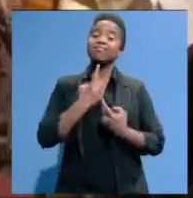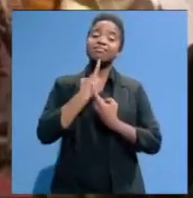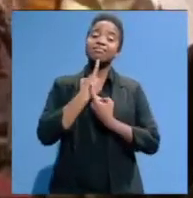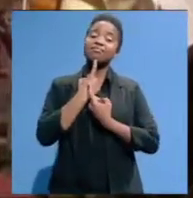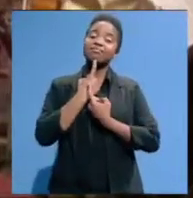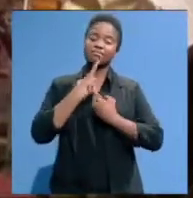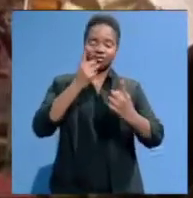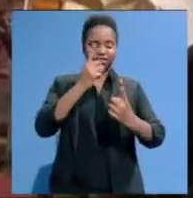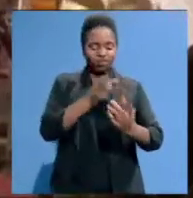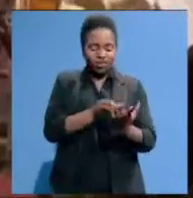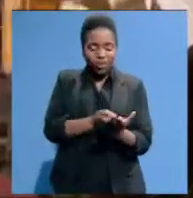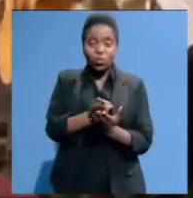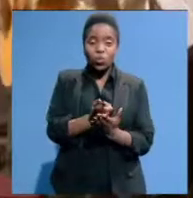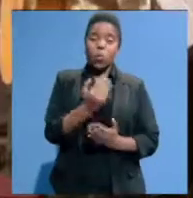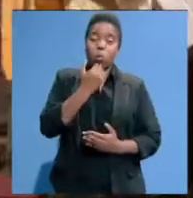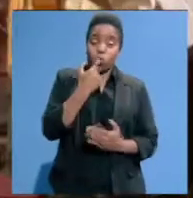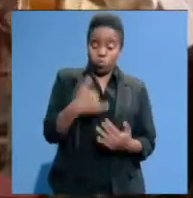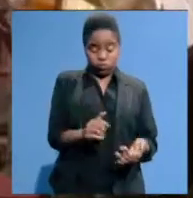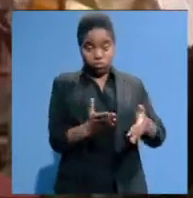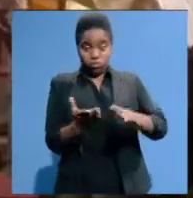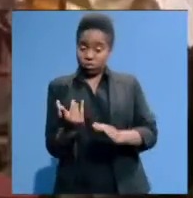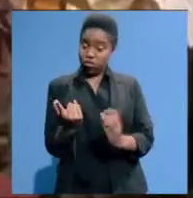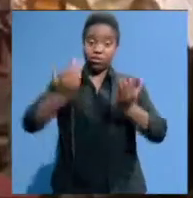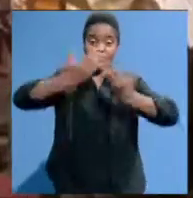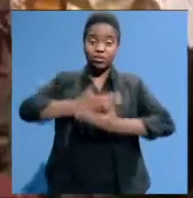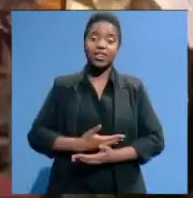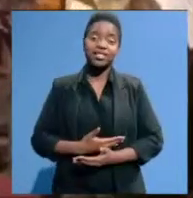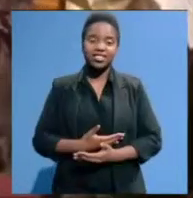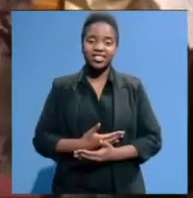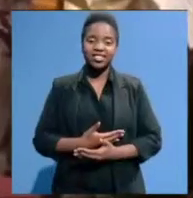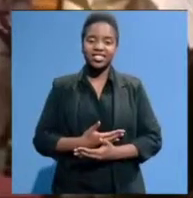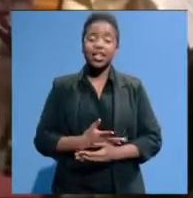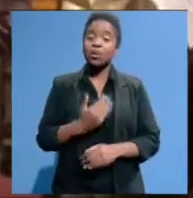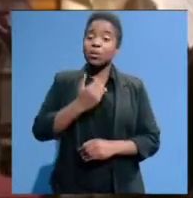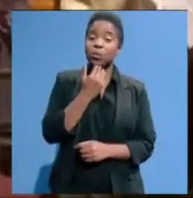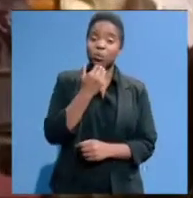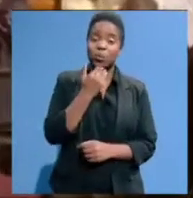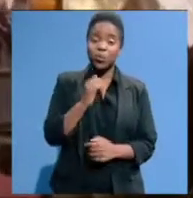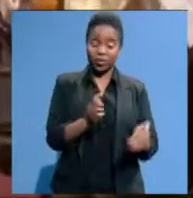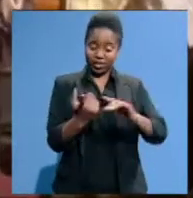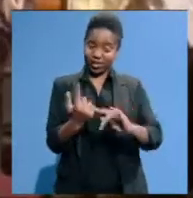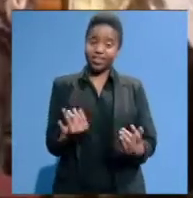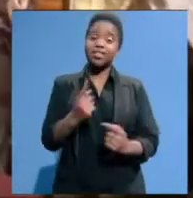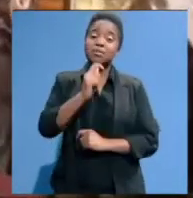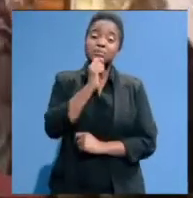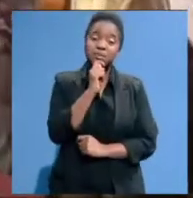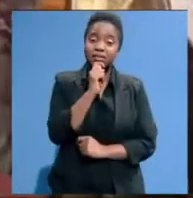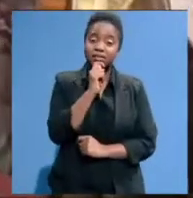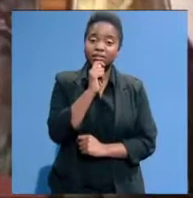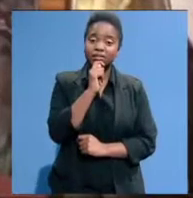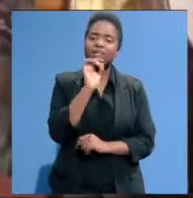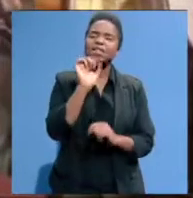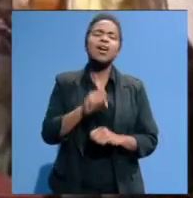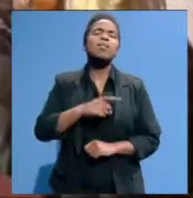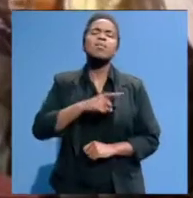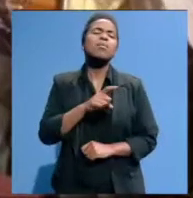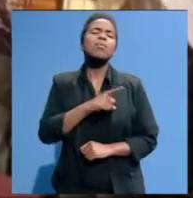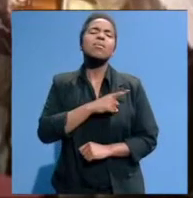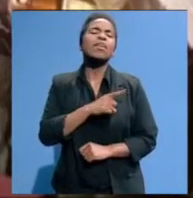Confessing who died last night, who died this morning, and